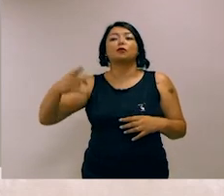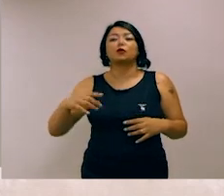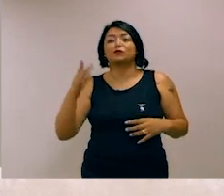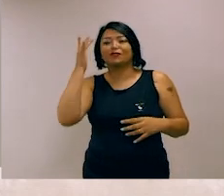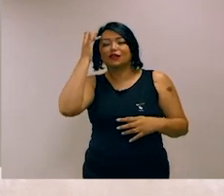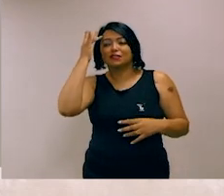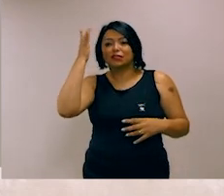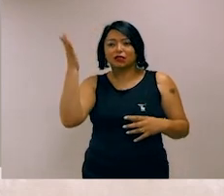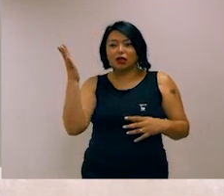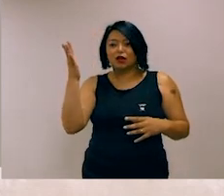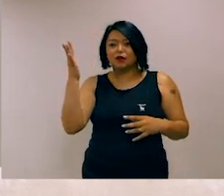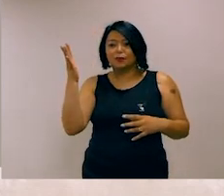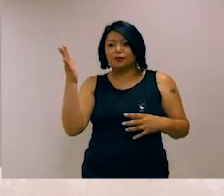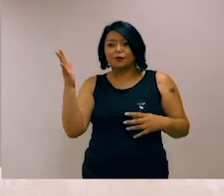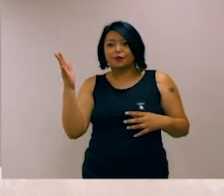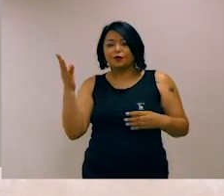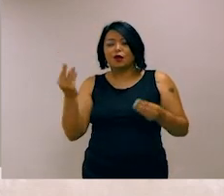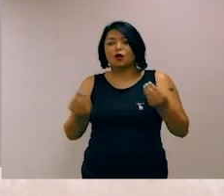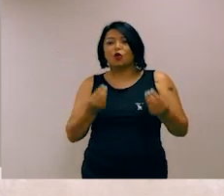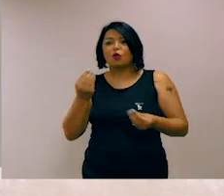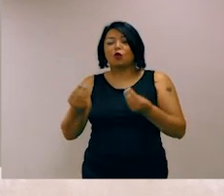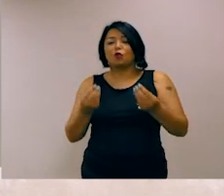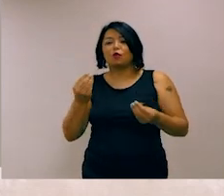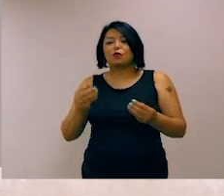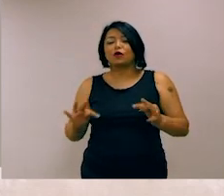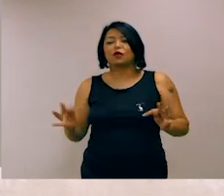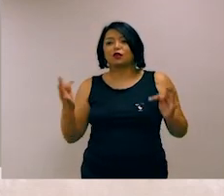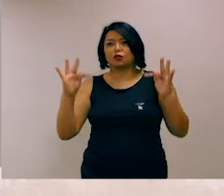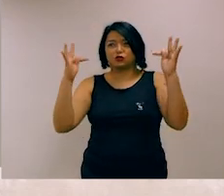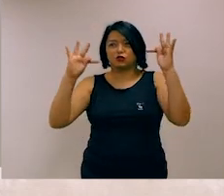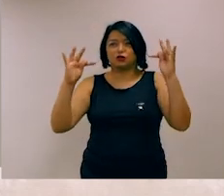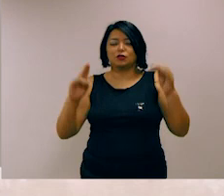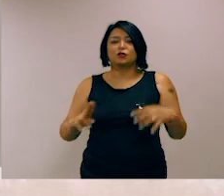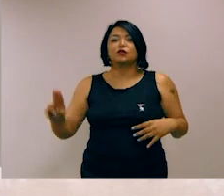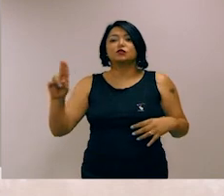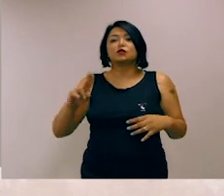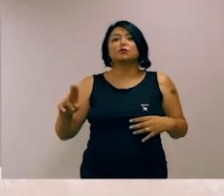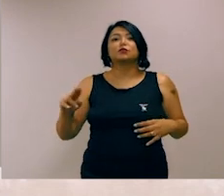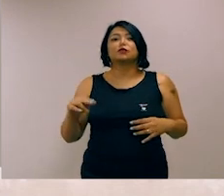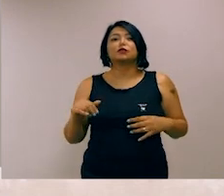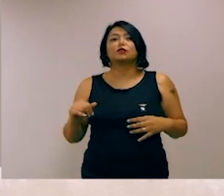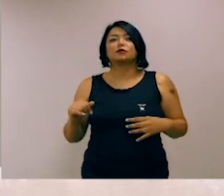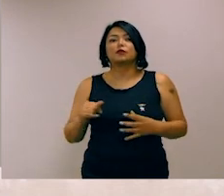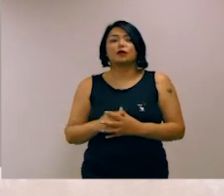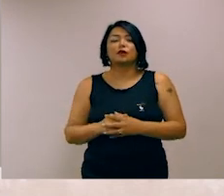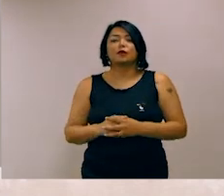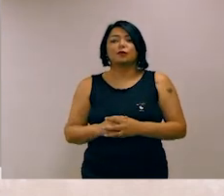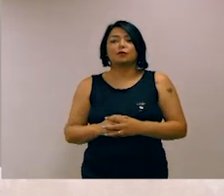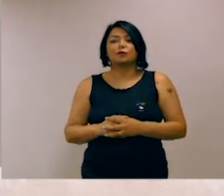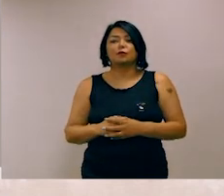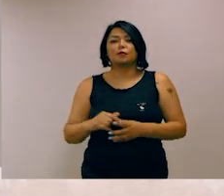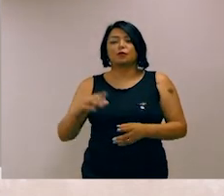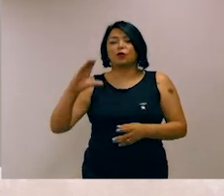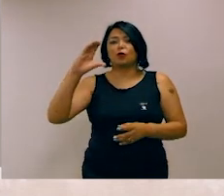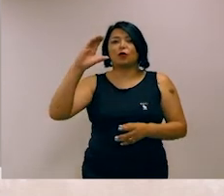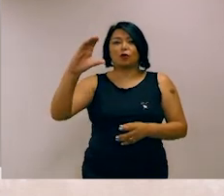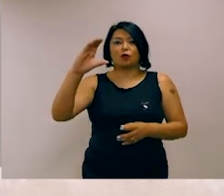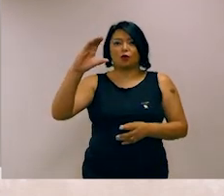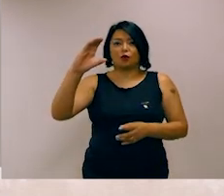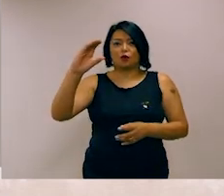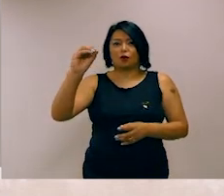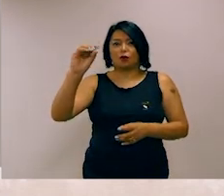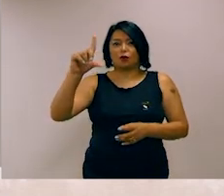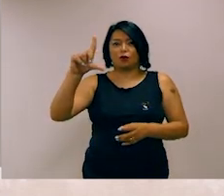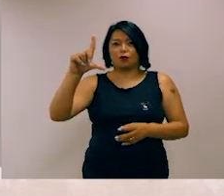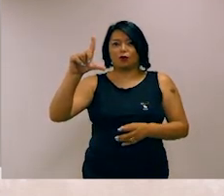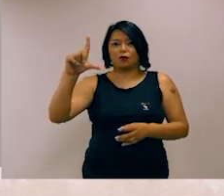After that, to facilitate the handling of the tool, we started using the